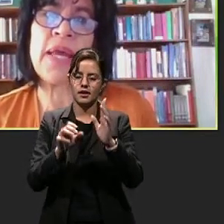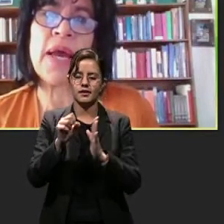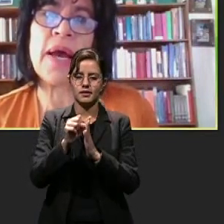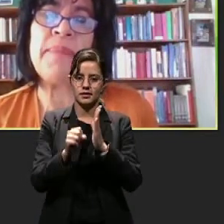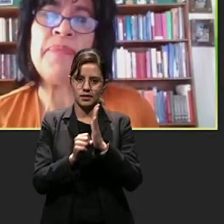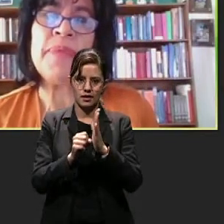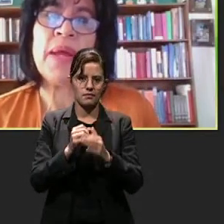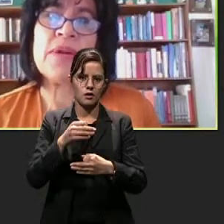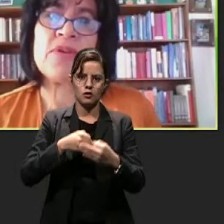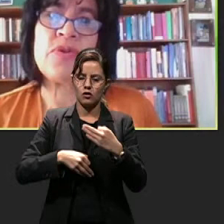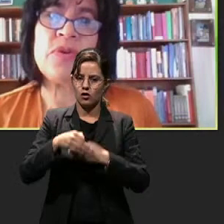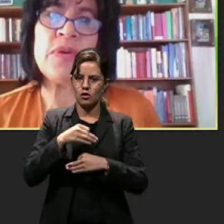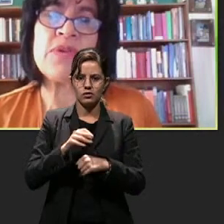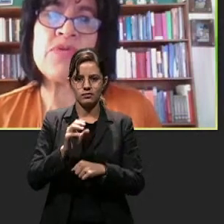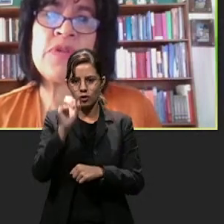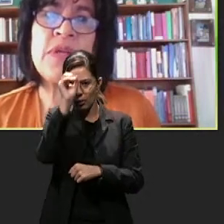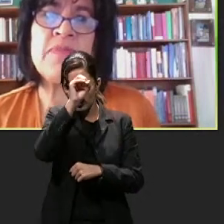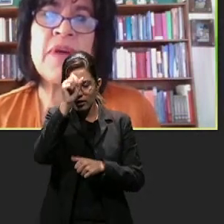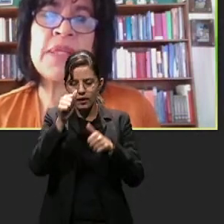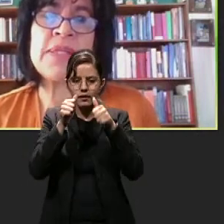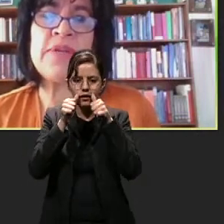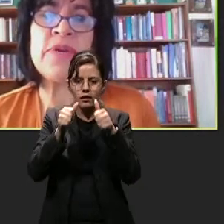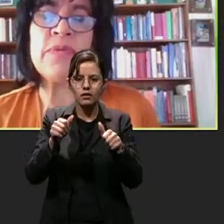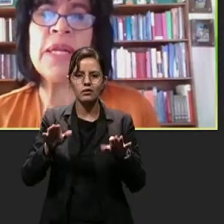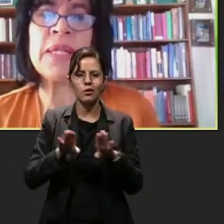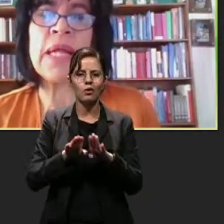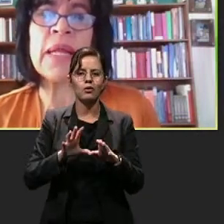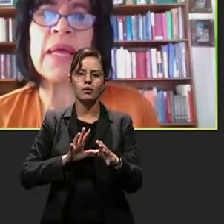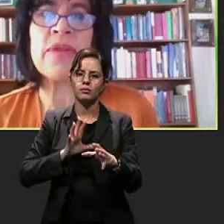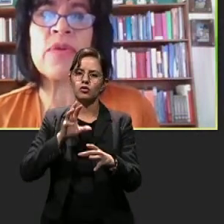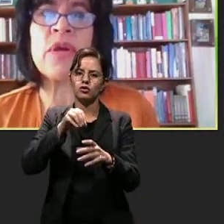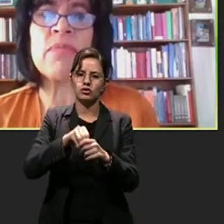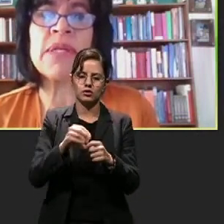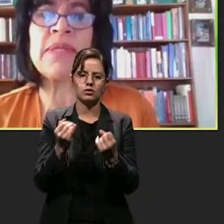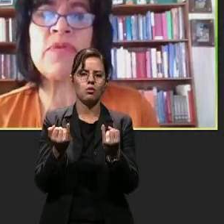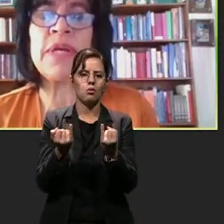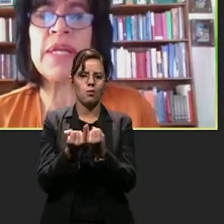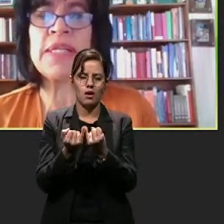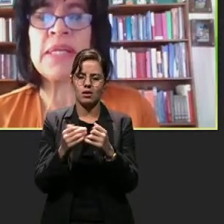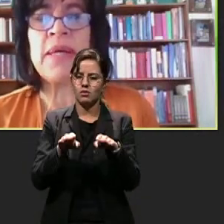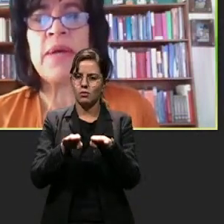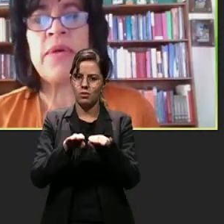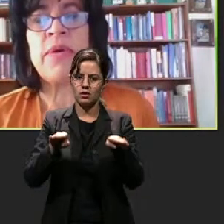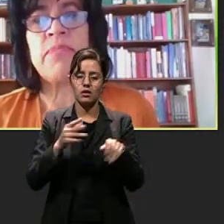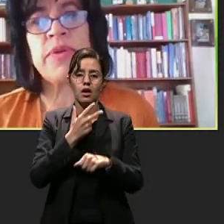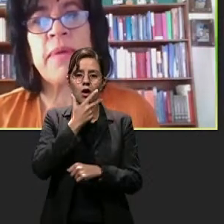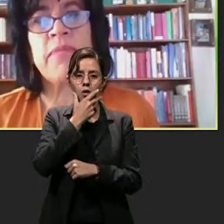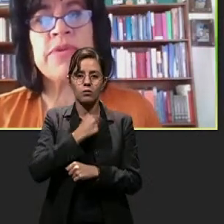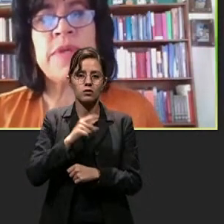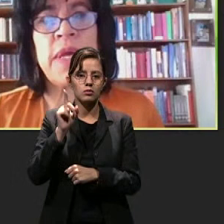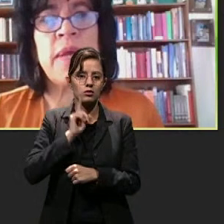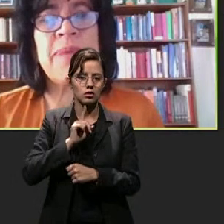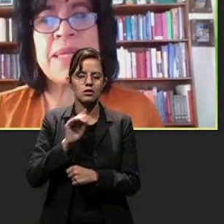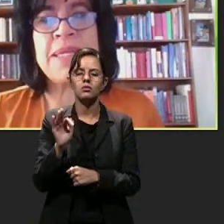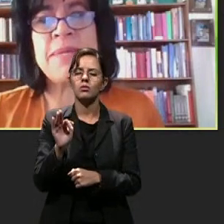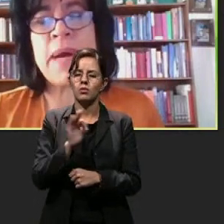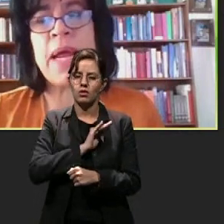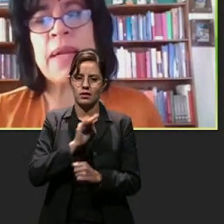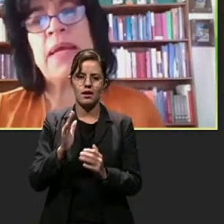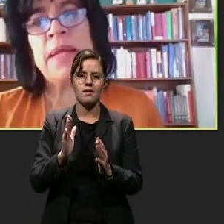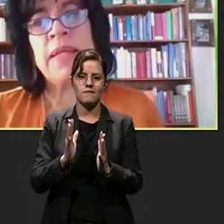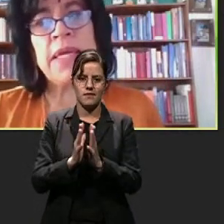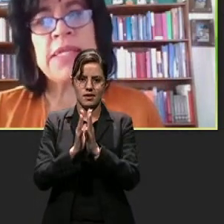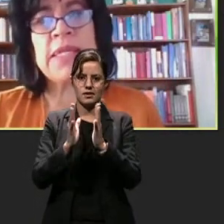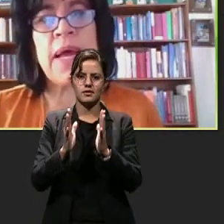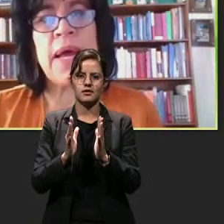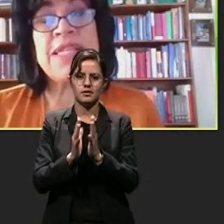debate on democracy, and on a democracy that it's not only inclusive but equalitarian, where women and men